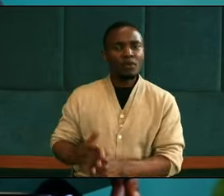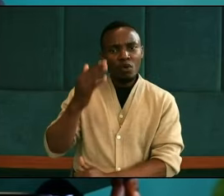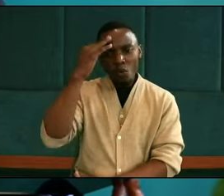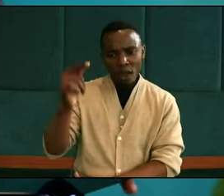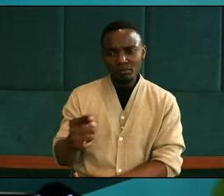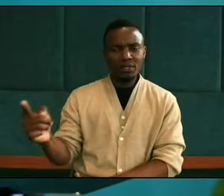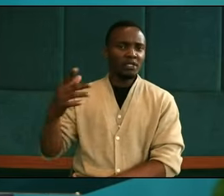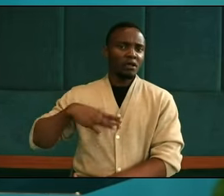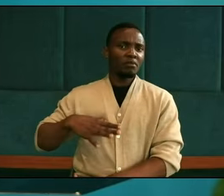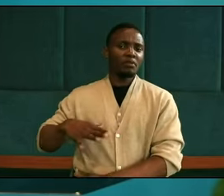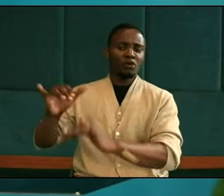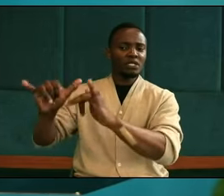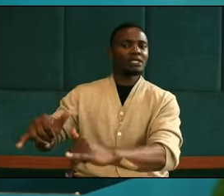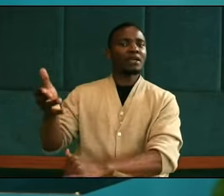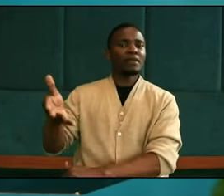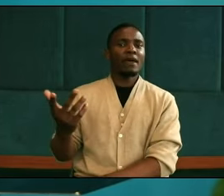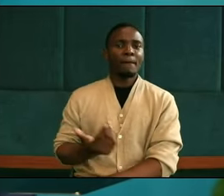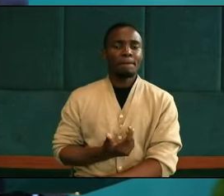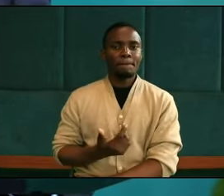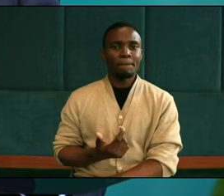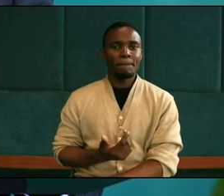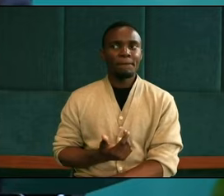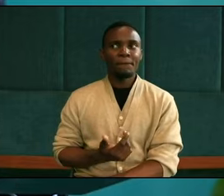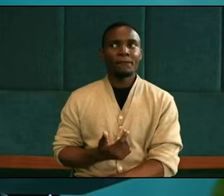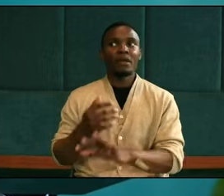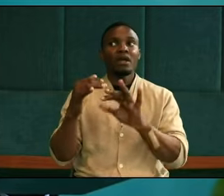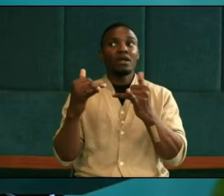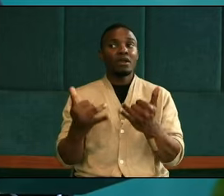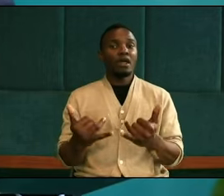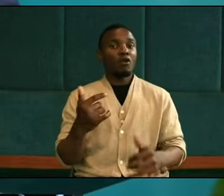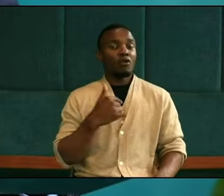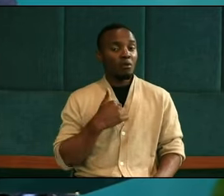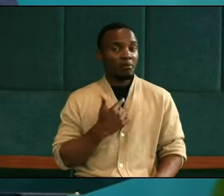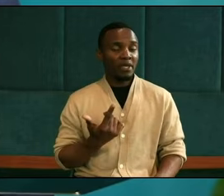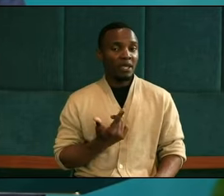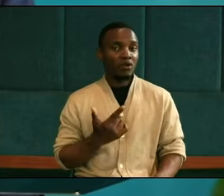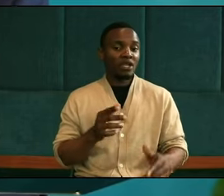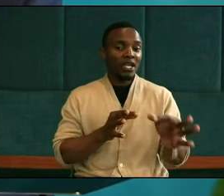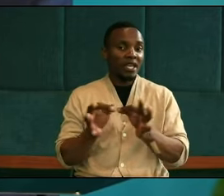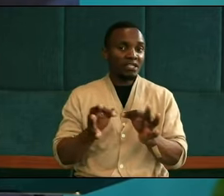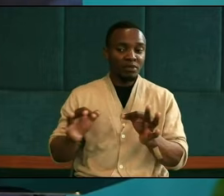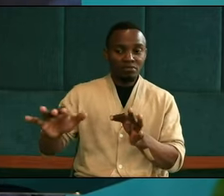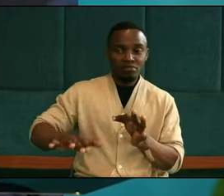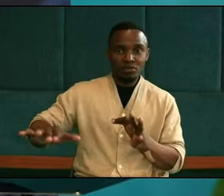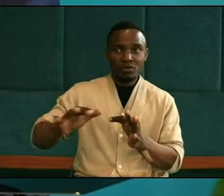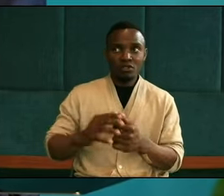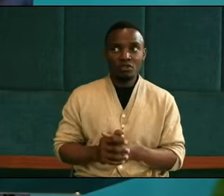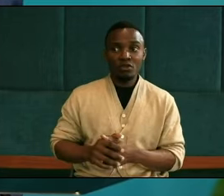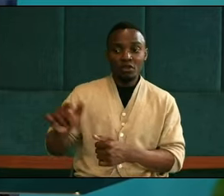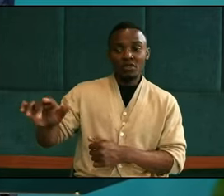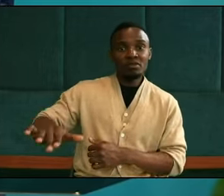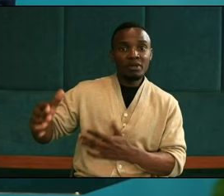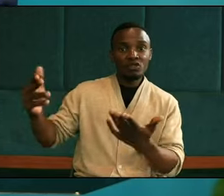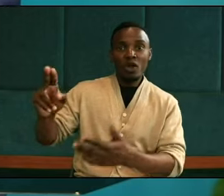Philistines camping at Michmash? Now, let me give you the geography. Michmash is way up in the